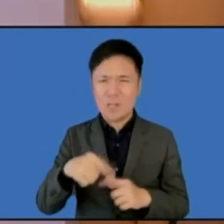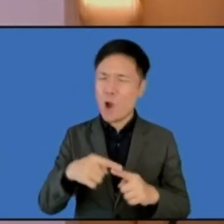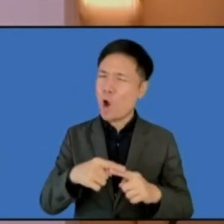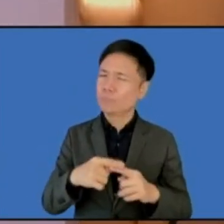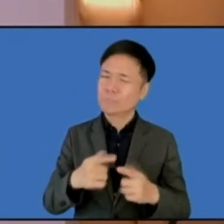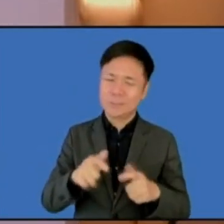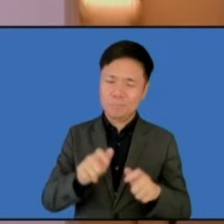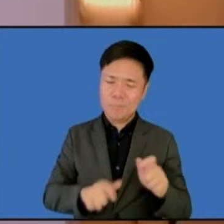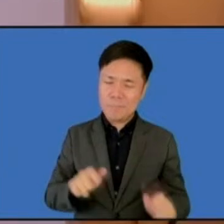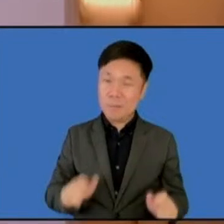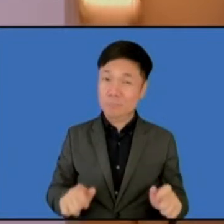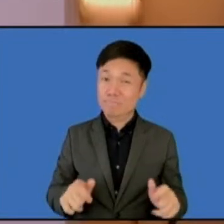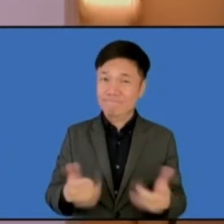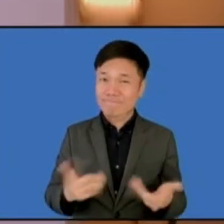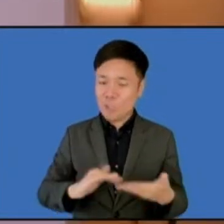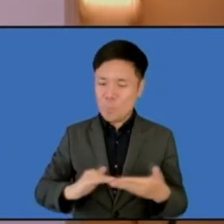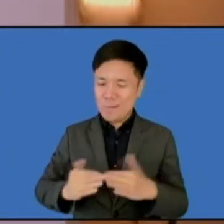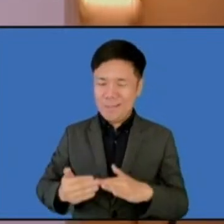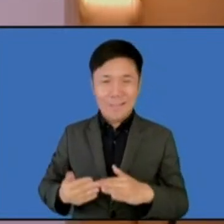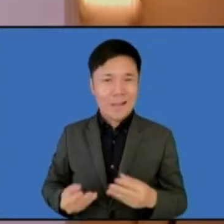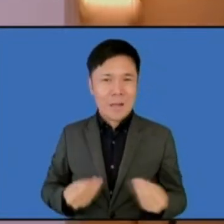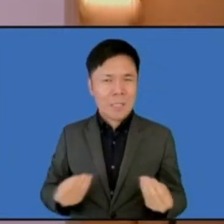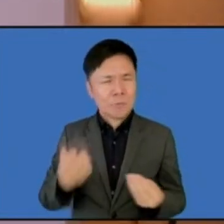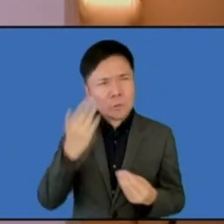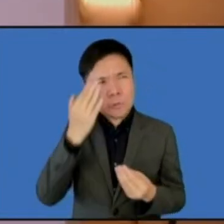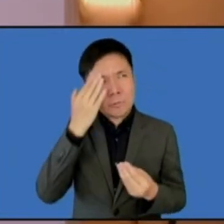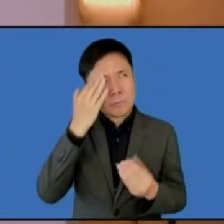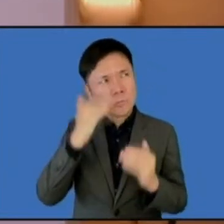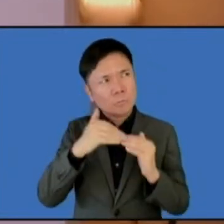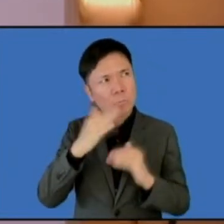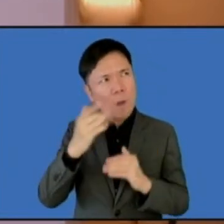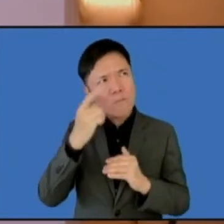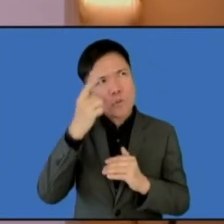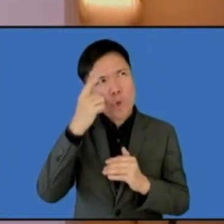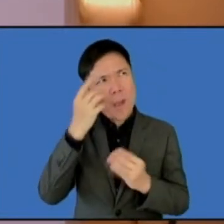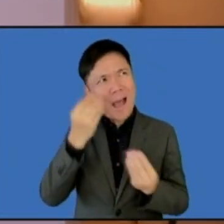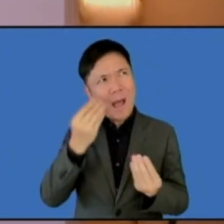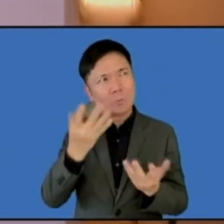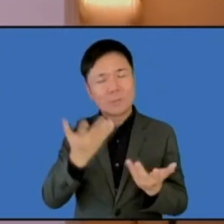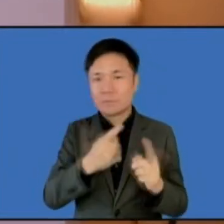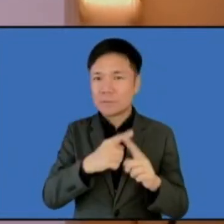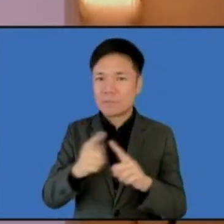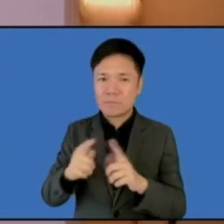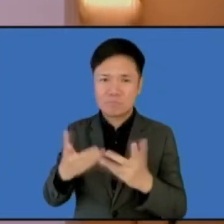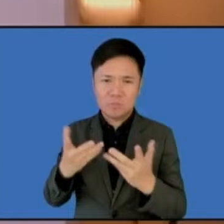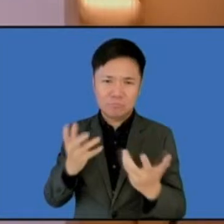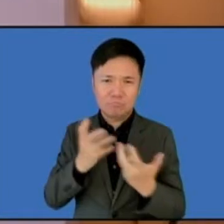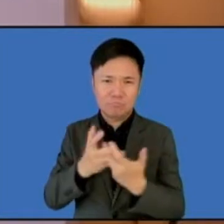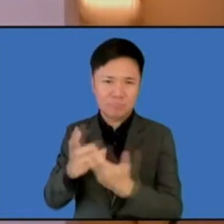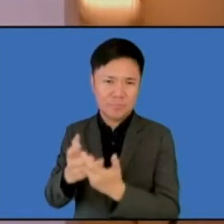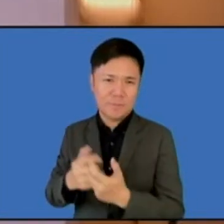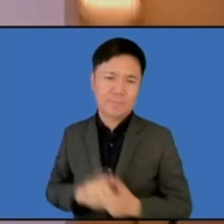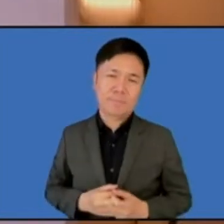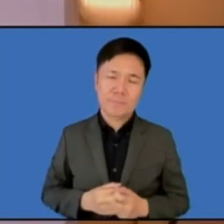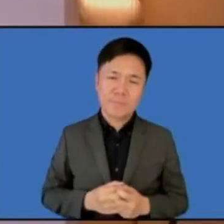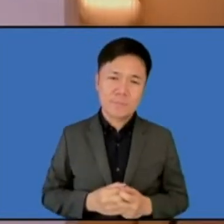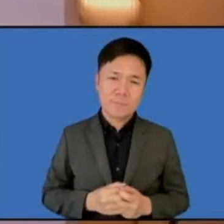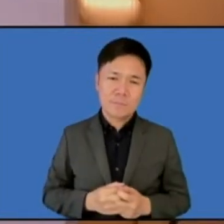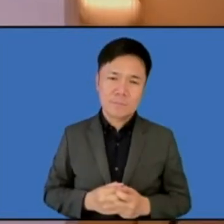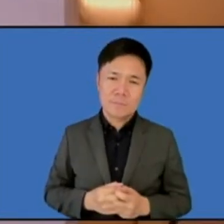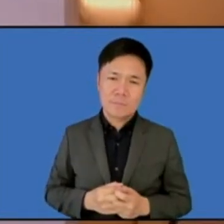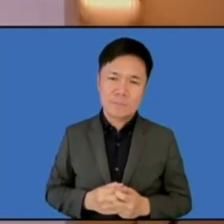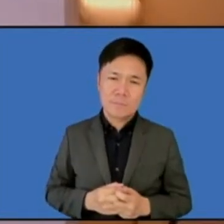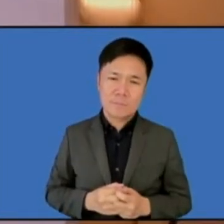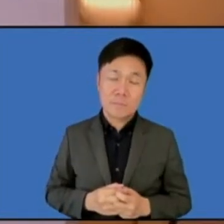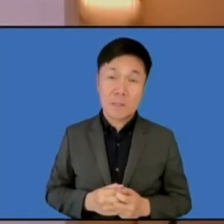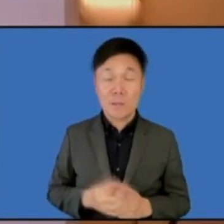fact-based narratives about migrants and their contributions? And tell me, have they been successful in addressing some of the